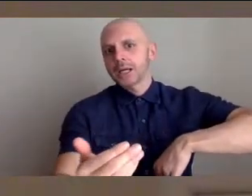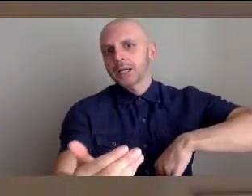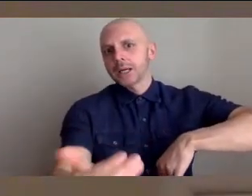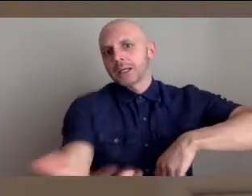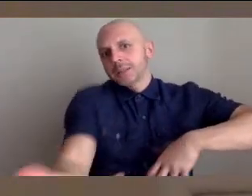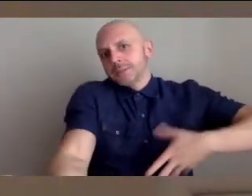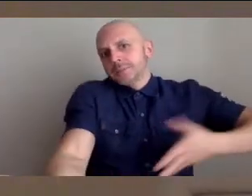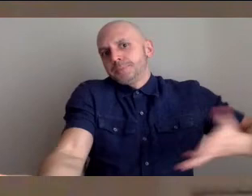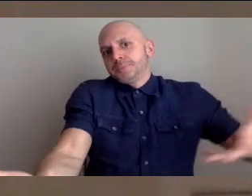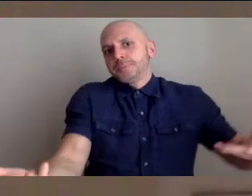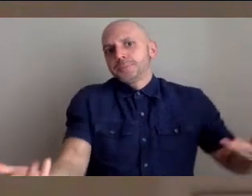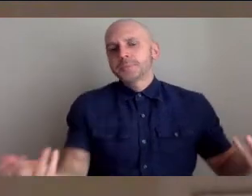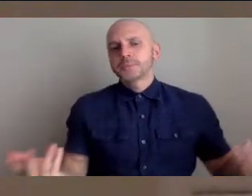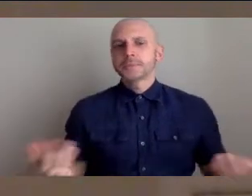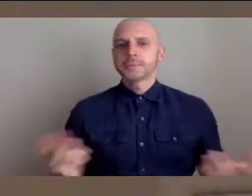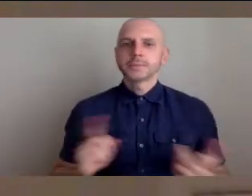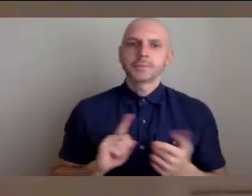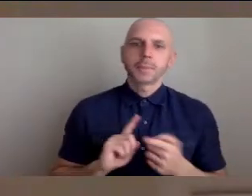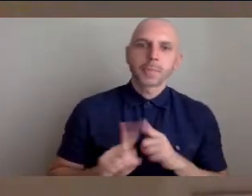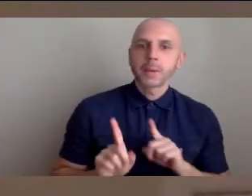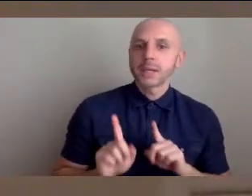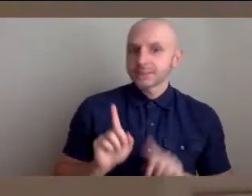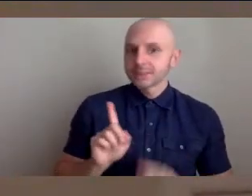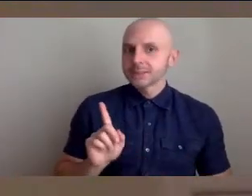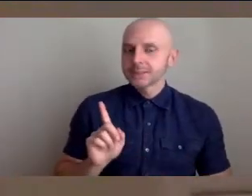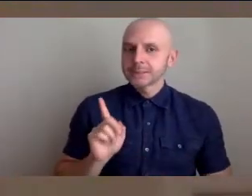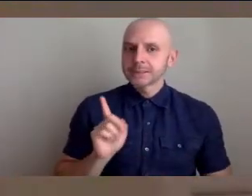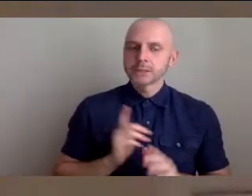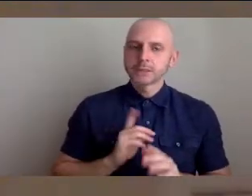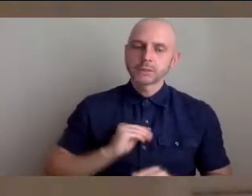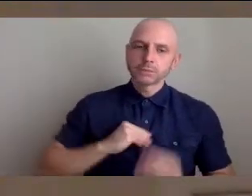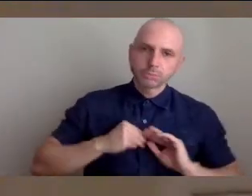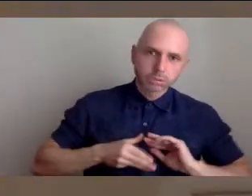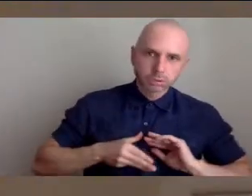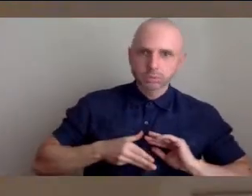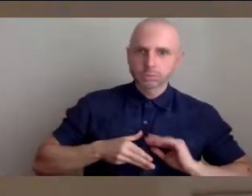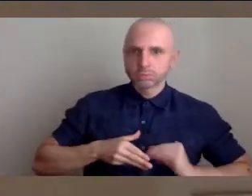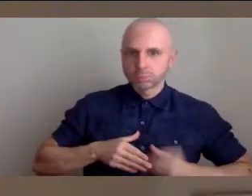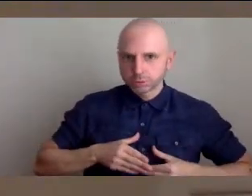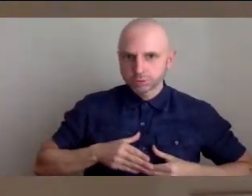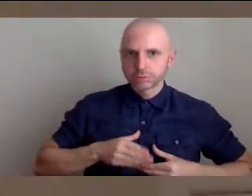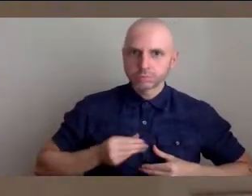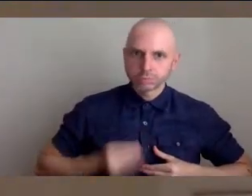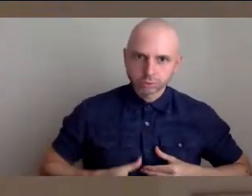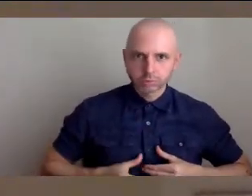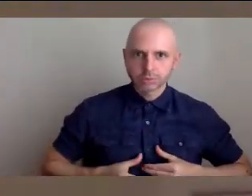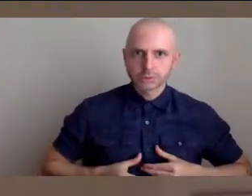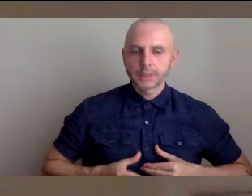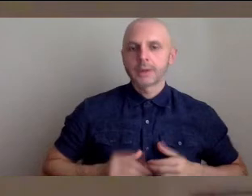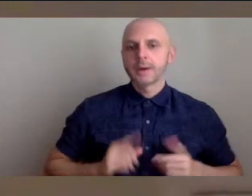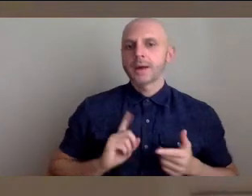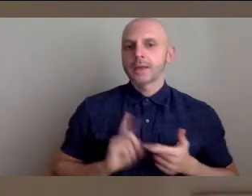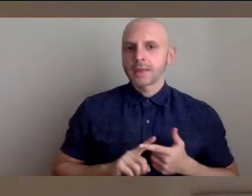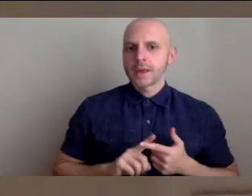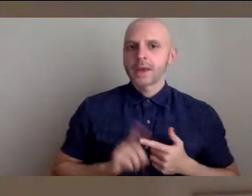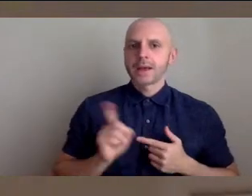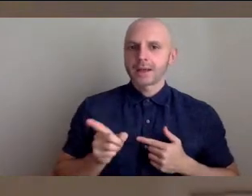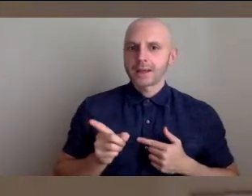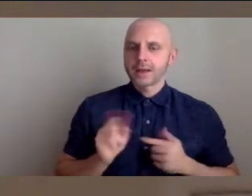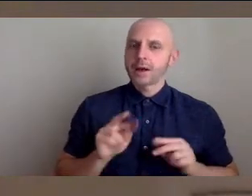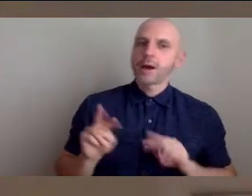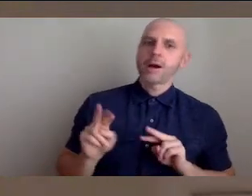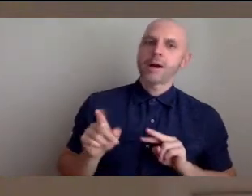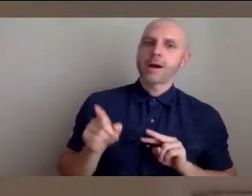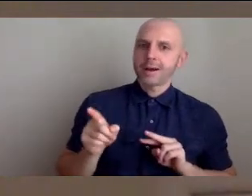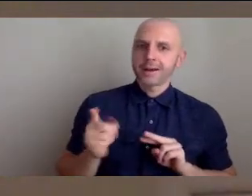community, this year's 1Ls. Each one of them, in spite of all of this uncertainty, decided to take a leap of faith and come to Queen's Law